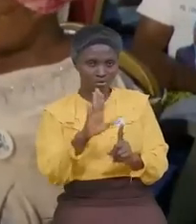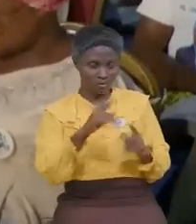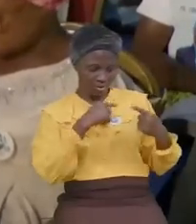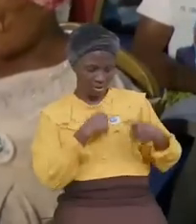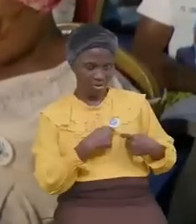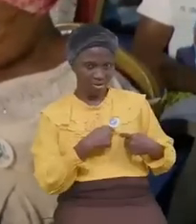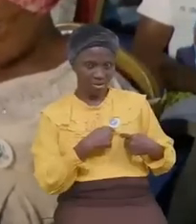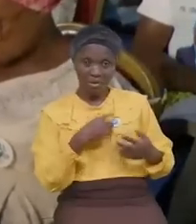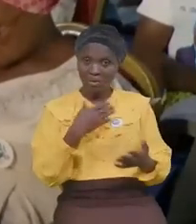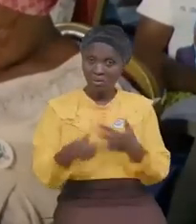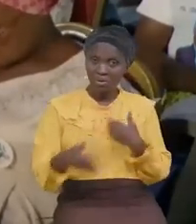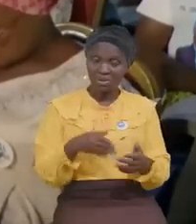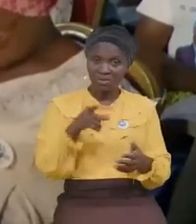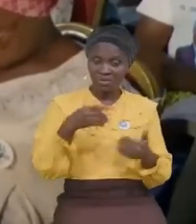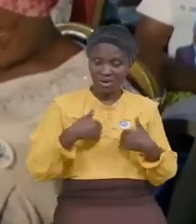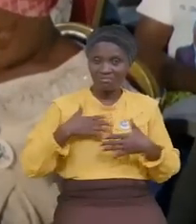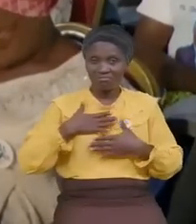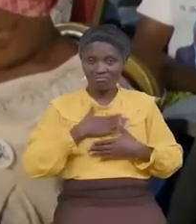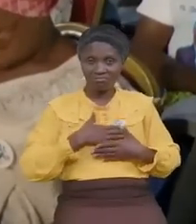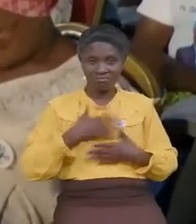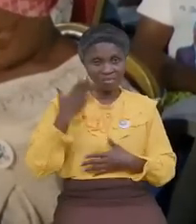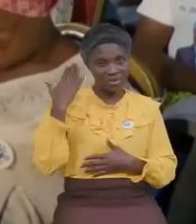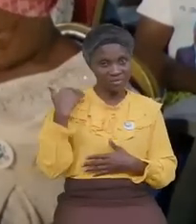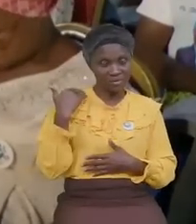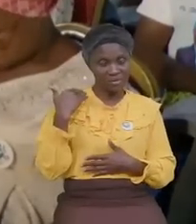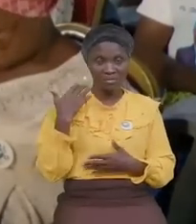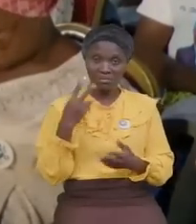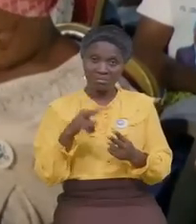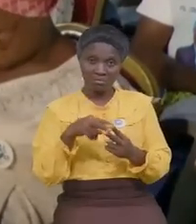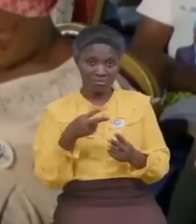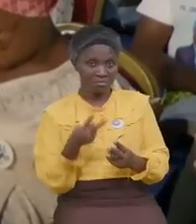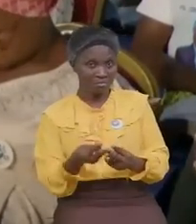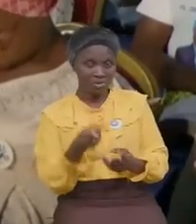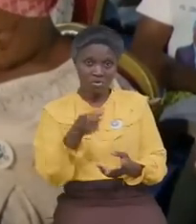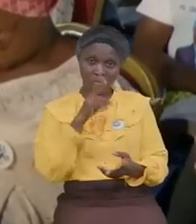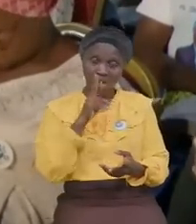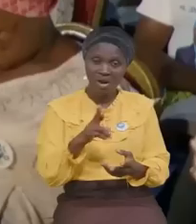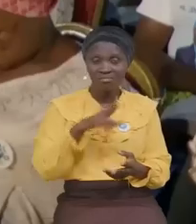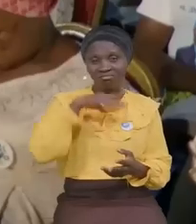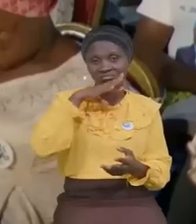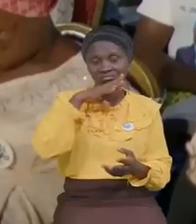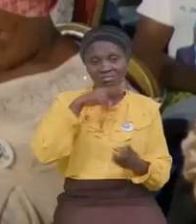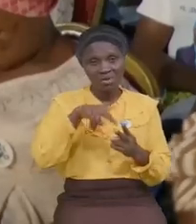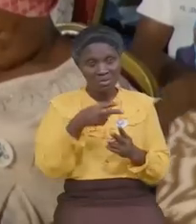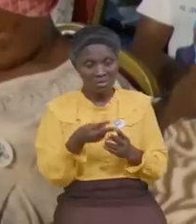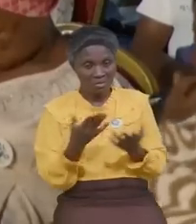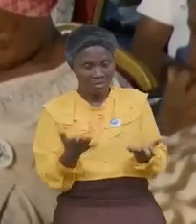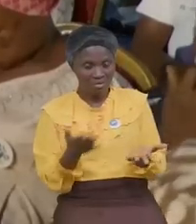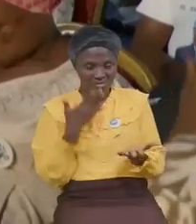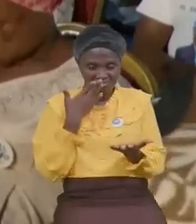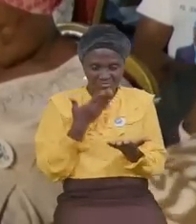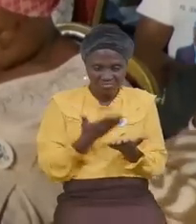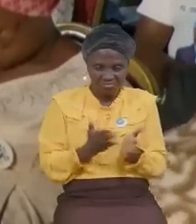whatever you have enjoyed, whether you are dirty or you are, you know, moderate, whatever you